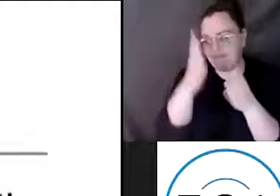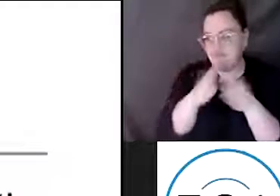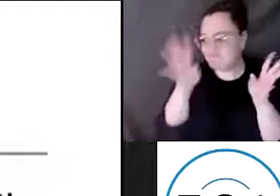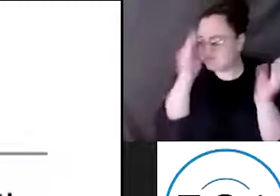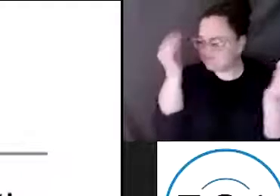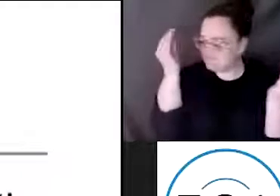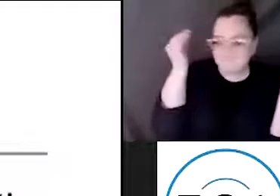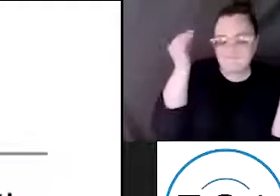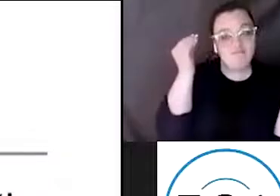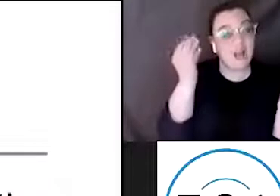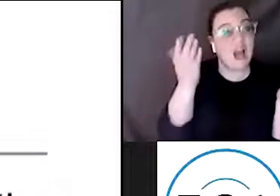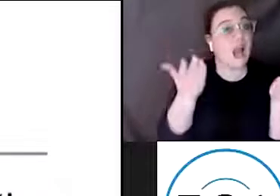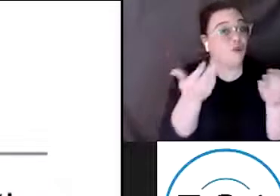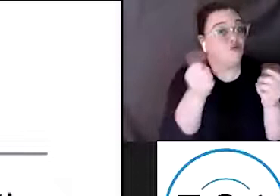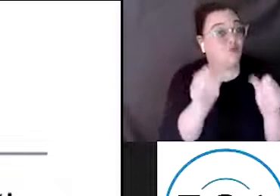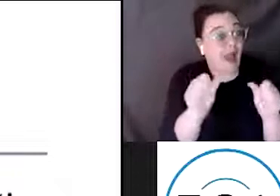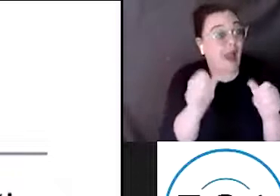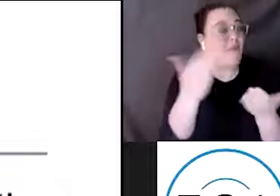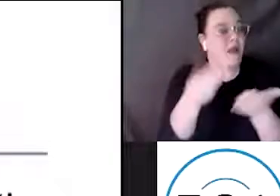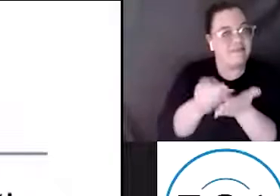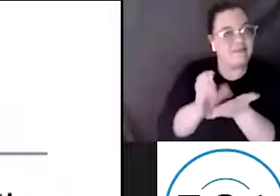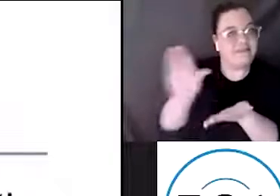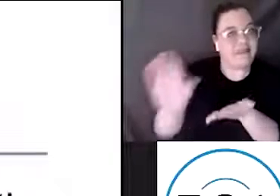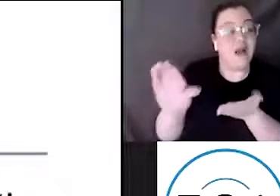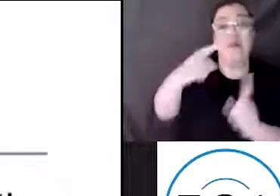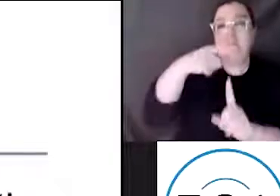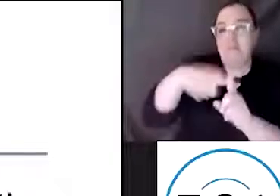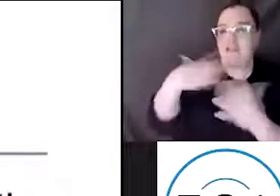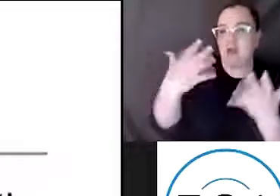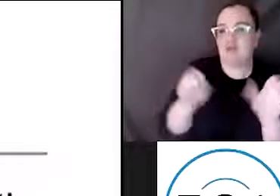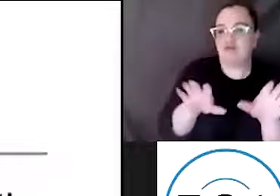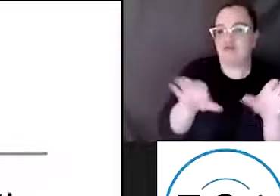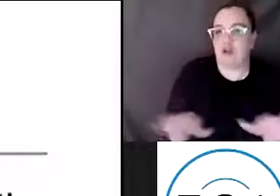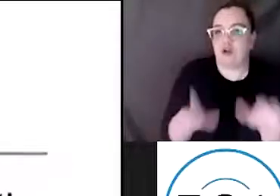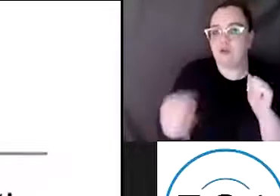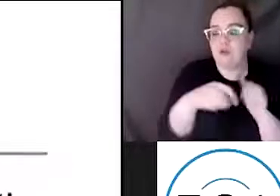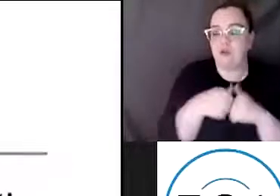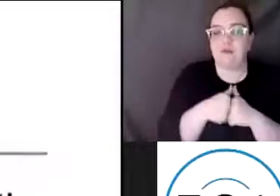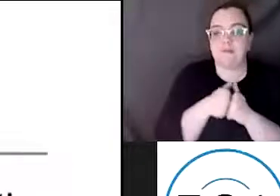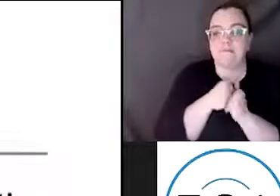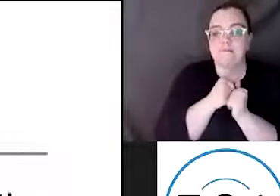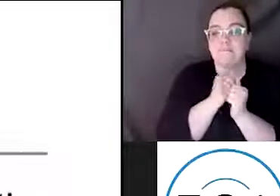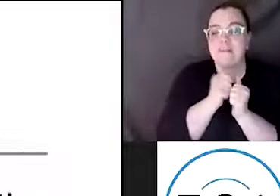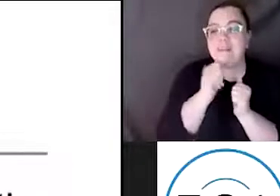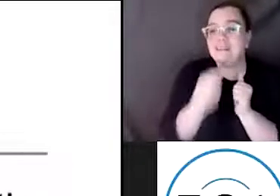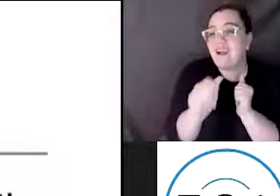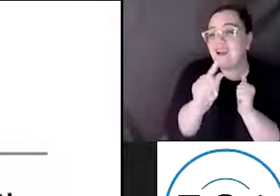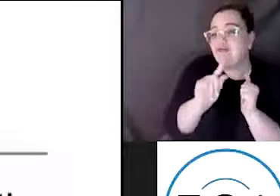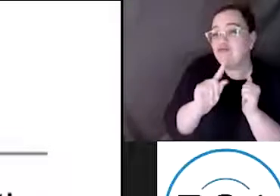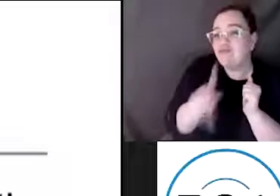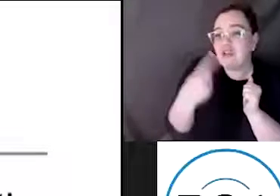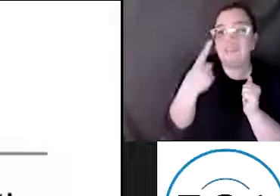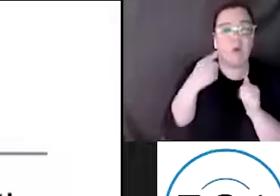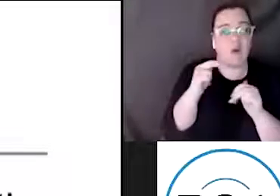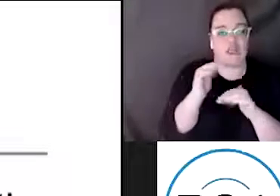unless you try. And also, I do also want to encourage you that it's not just for construction type projects.